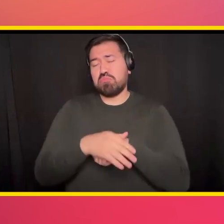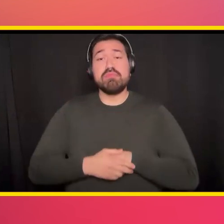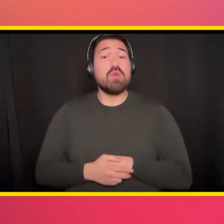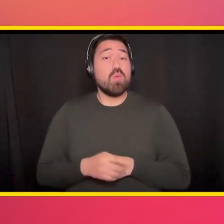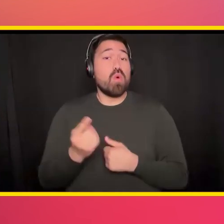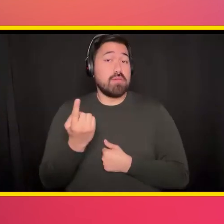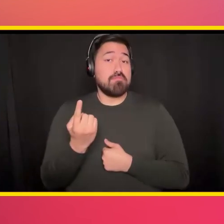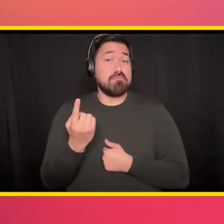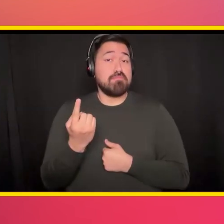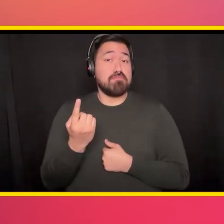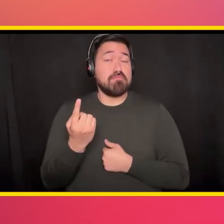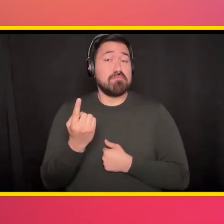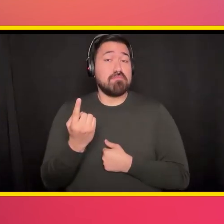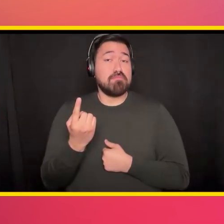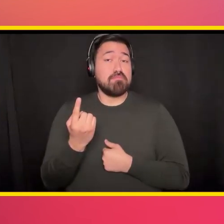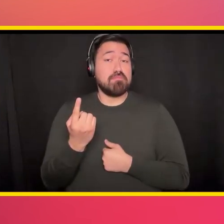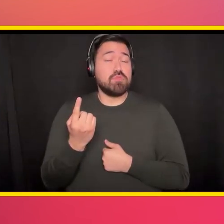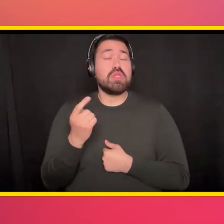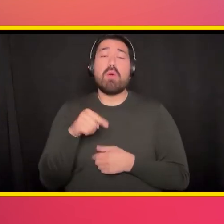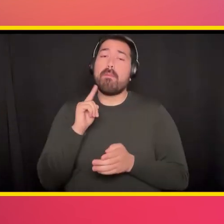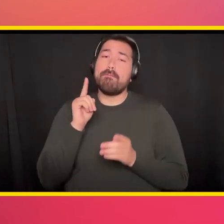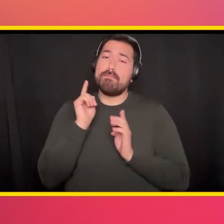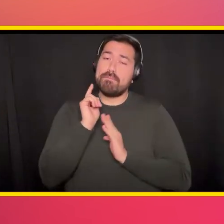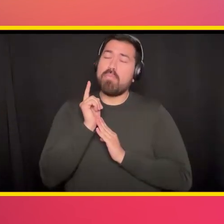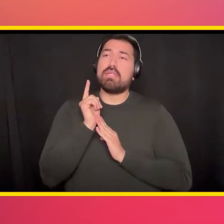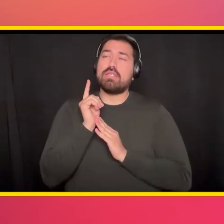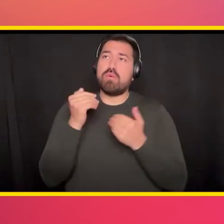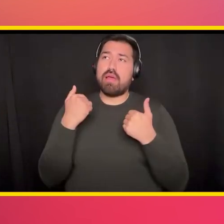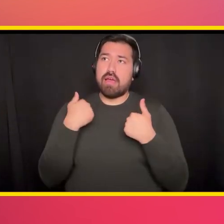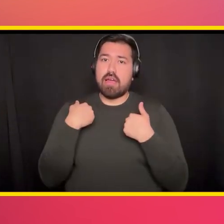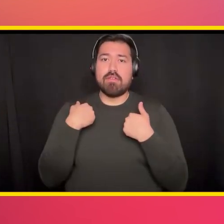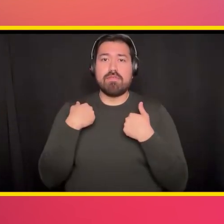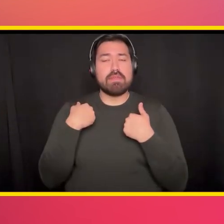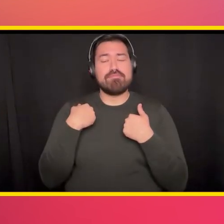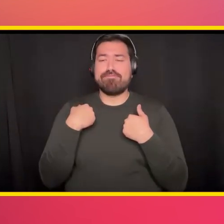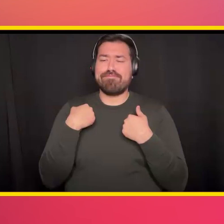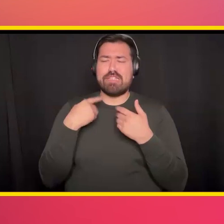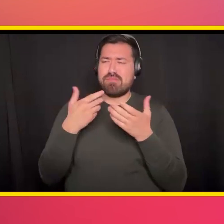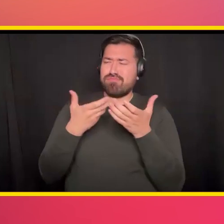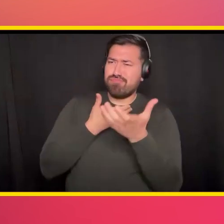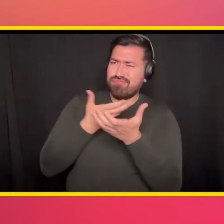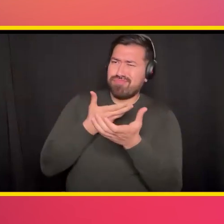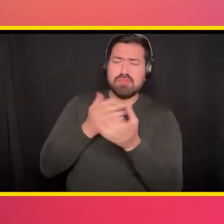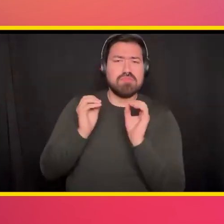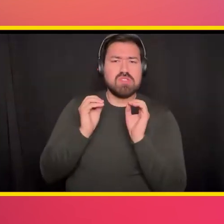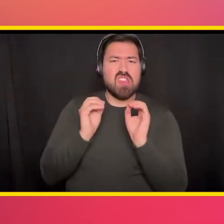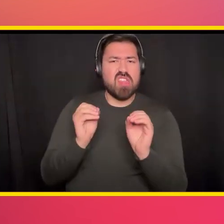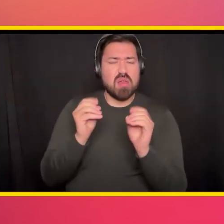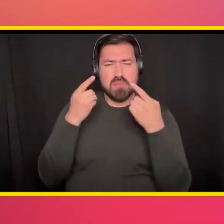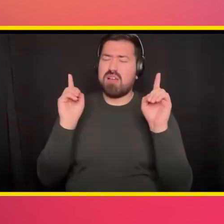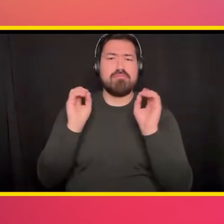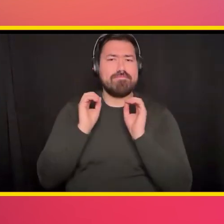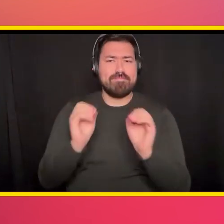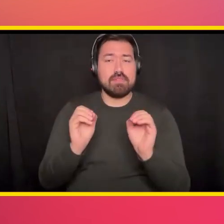is there are moments where conversations are going to get nowhere. Hmm. It just